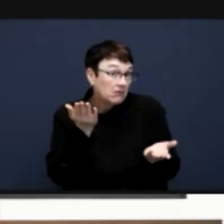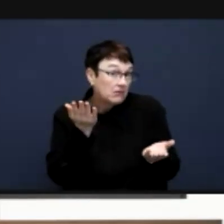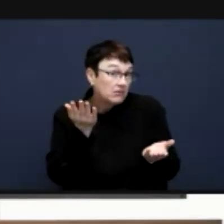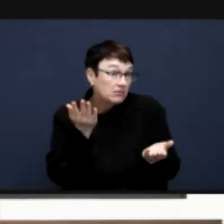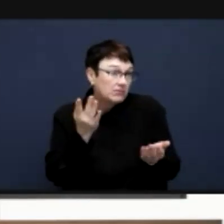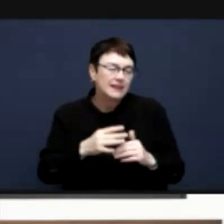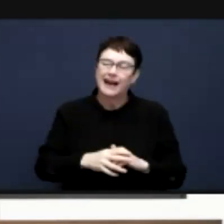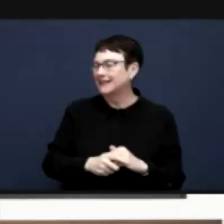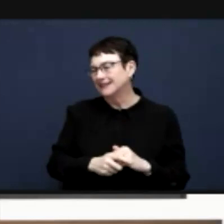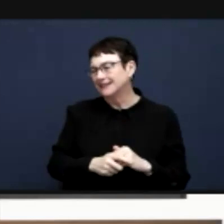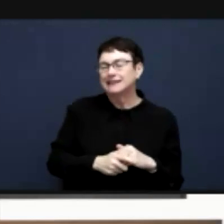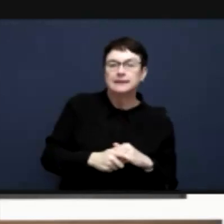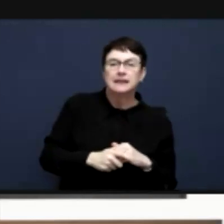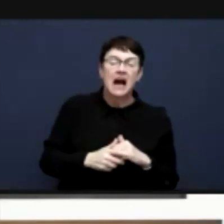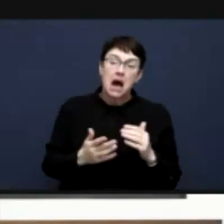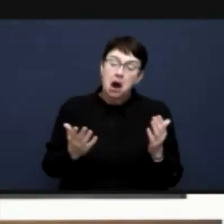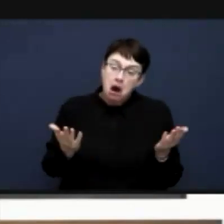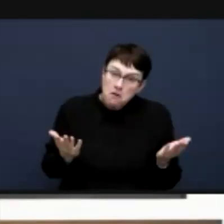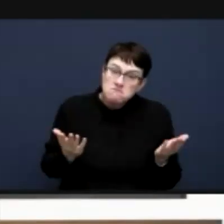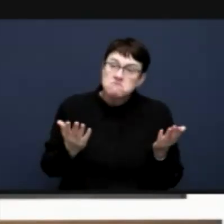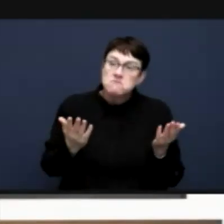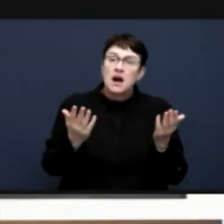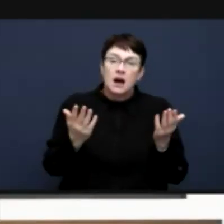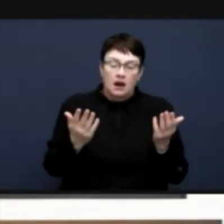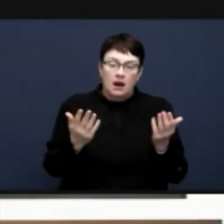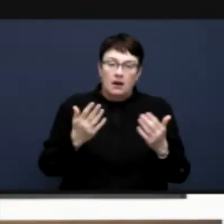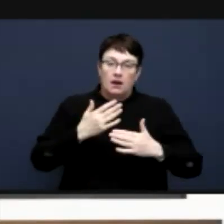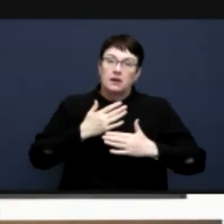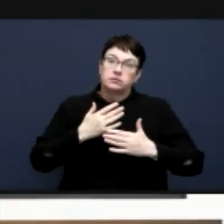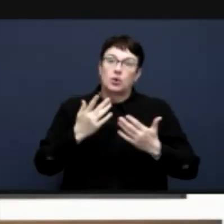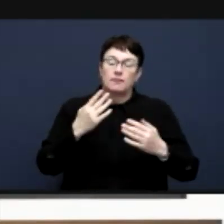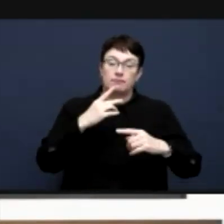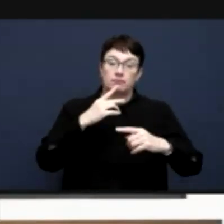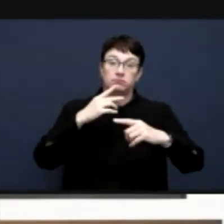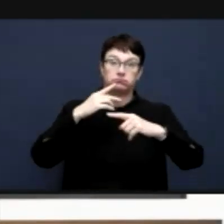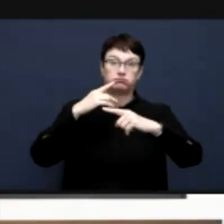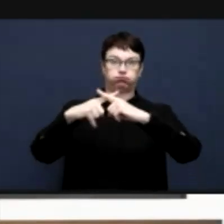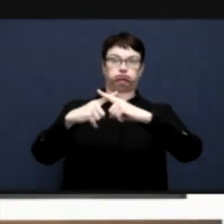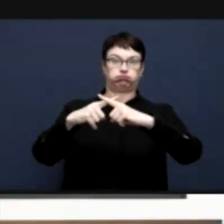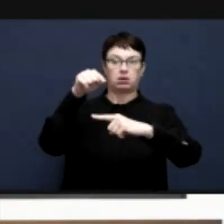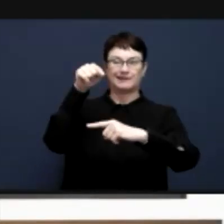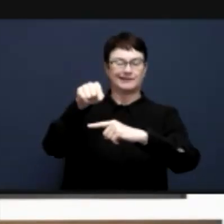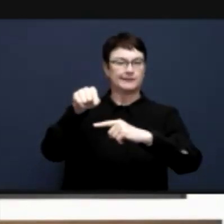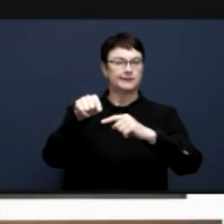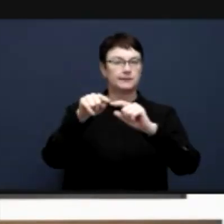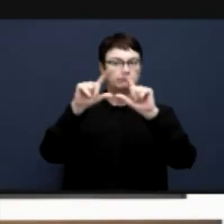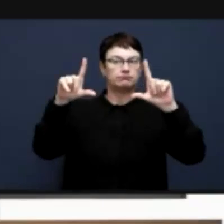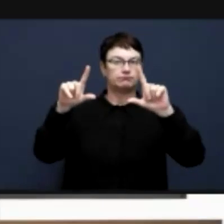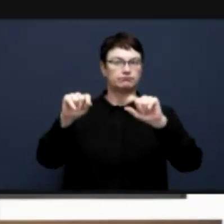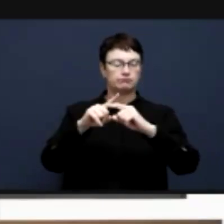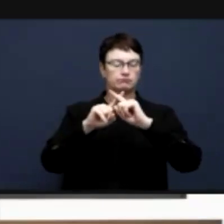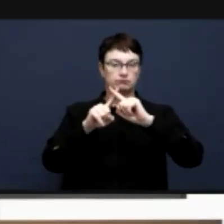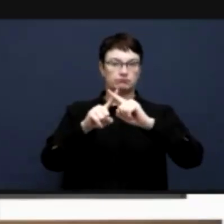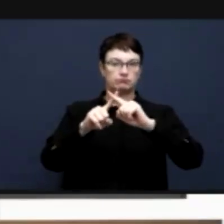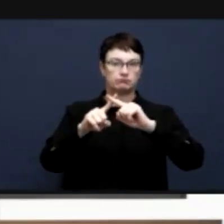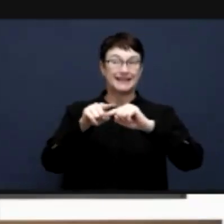Well, I mean, there are requirements for error messages, that an error is identified, that the error message can